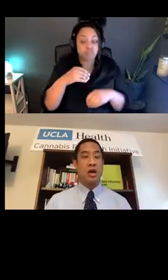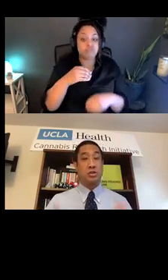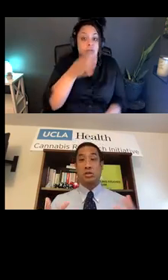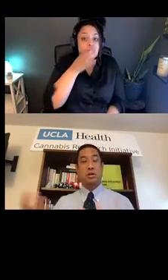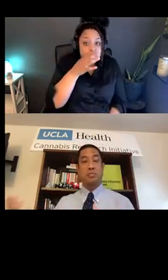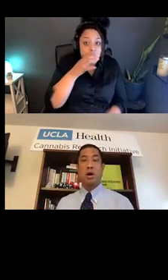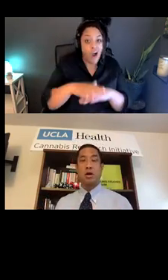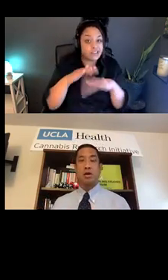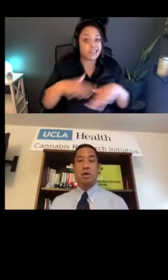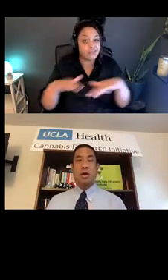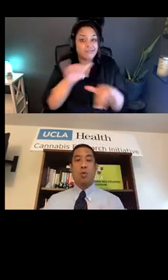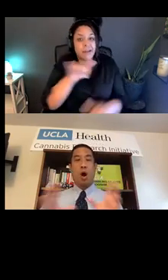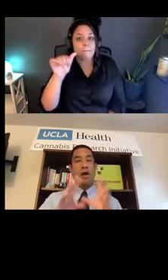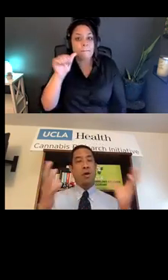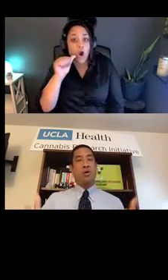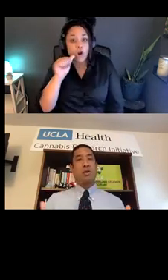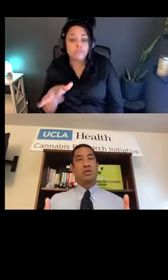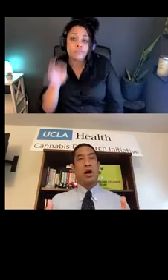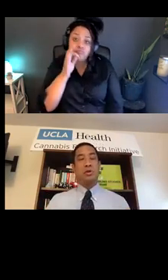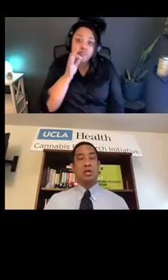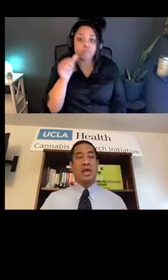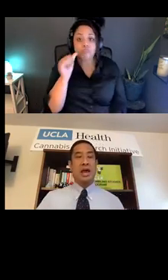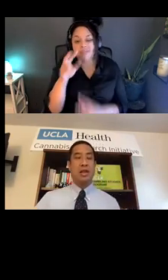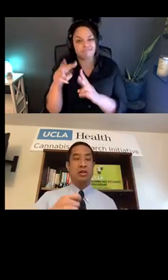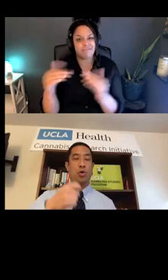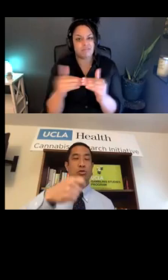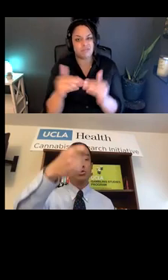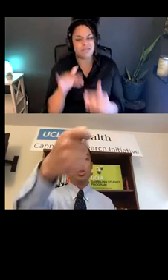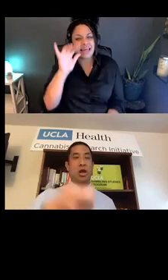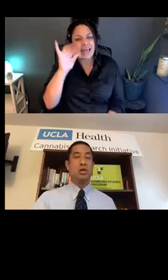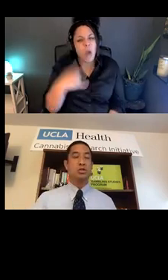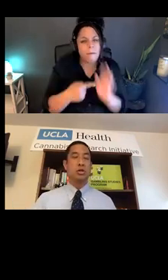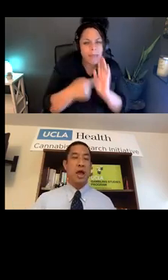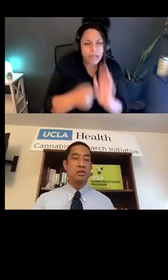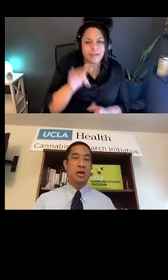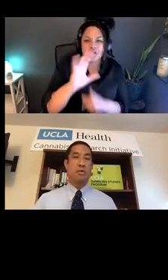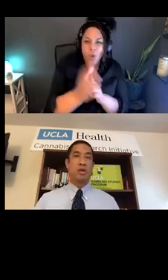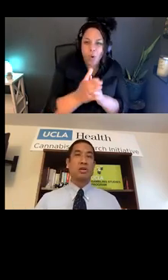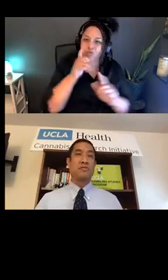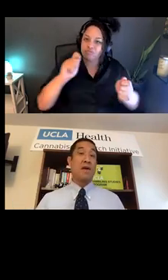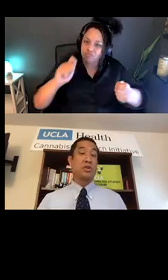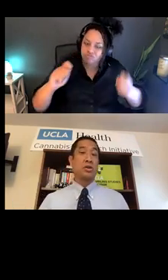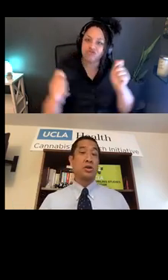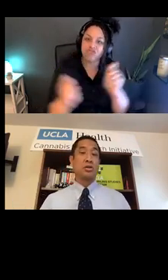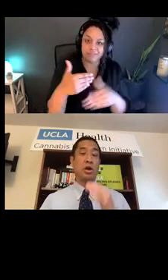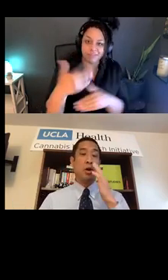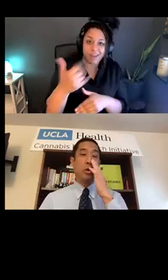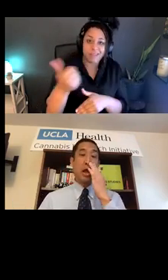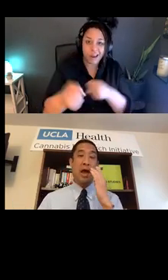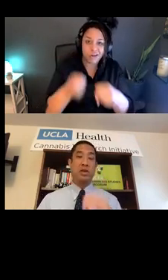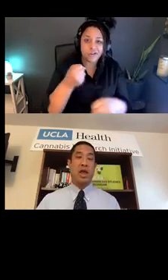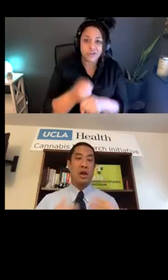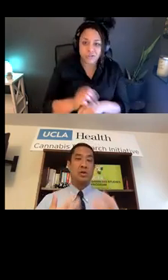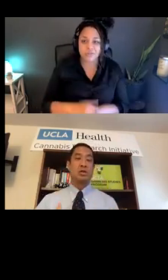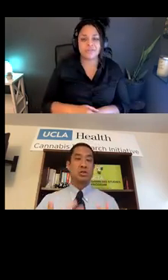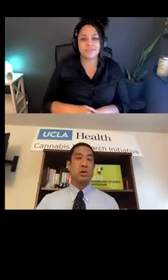on site, just like a bar. Why do I bring this up? Because again, that's going to change the landscape over the next 5 or 10 years when you